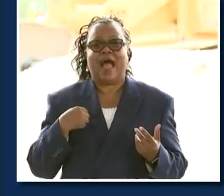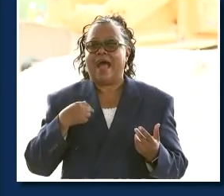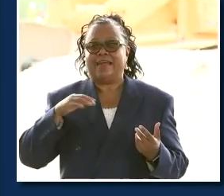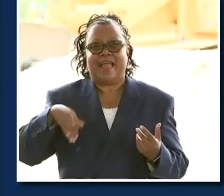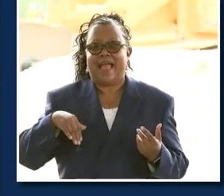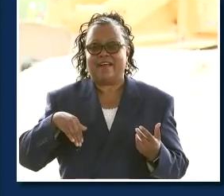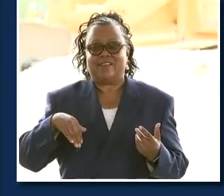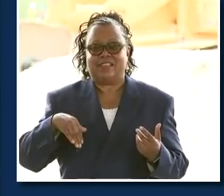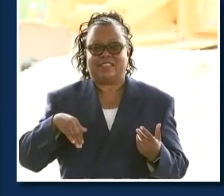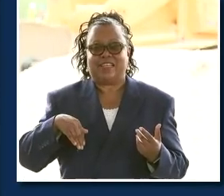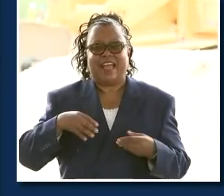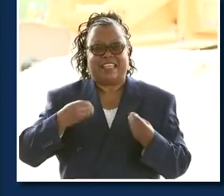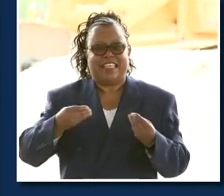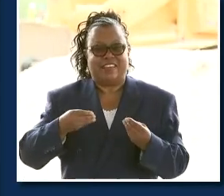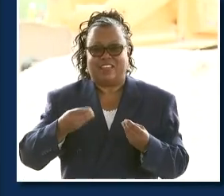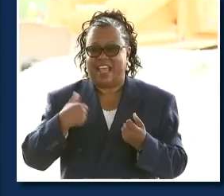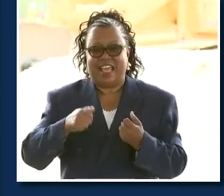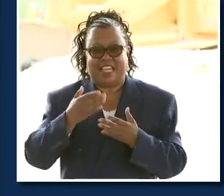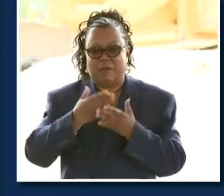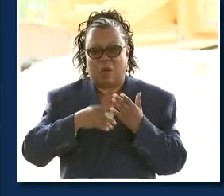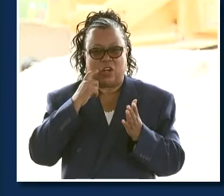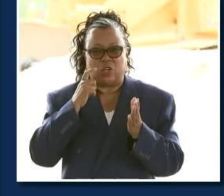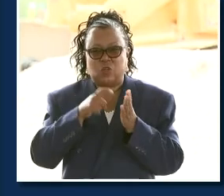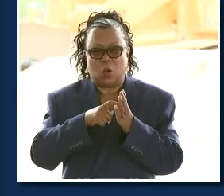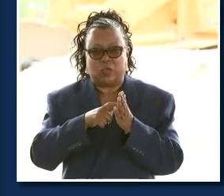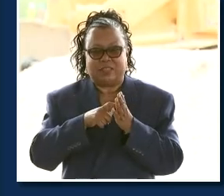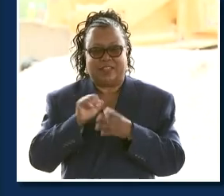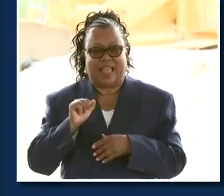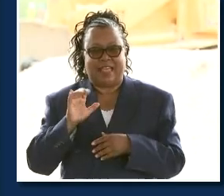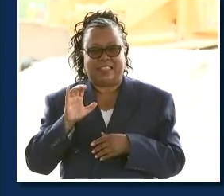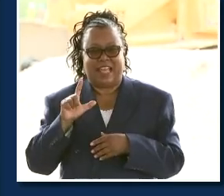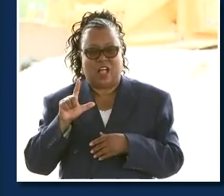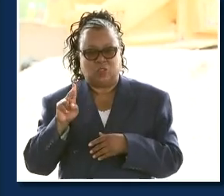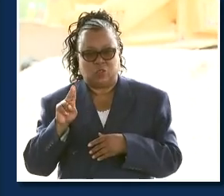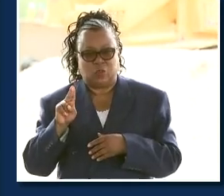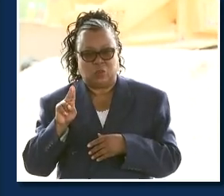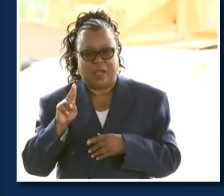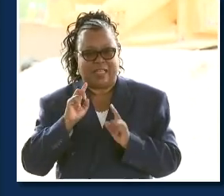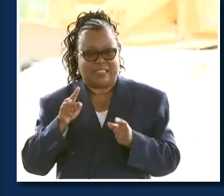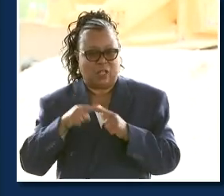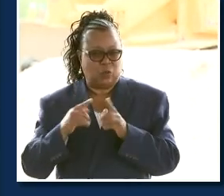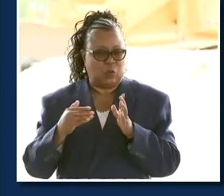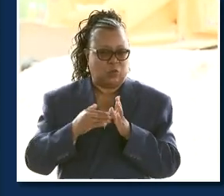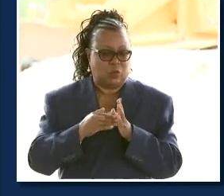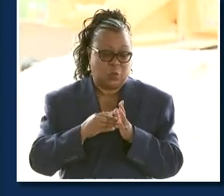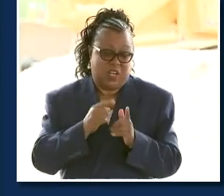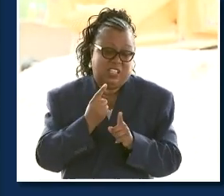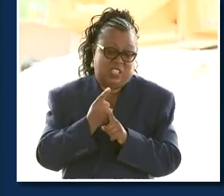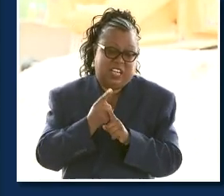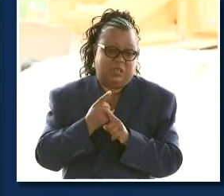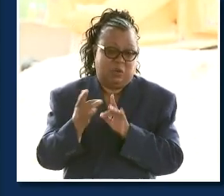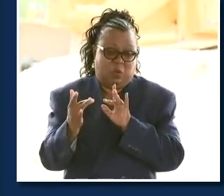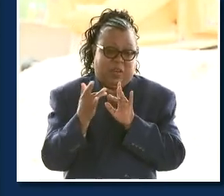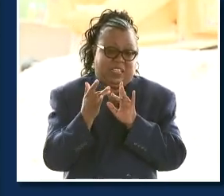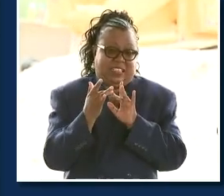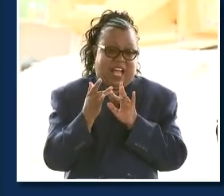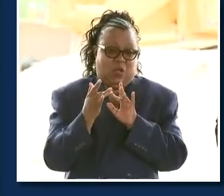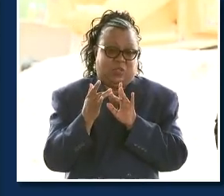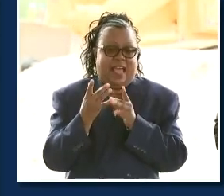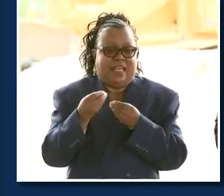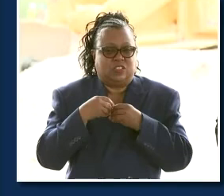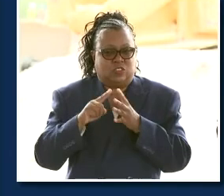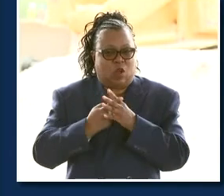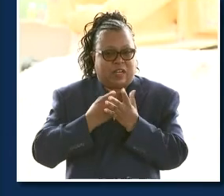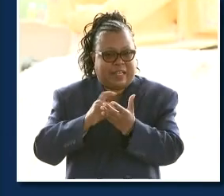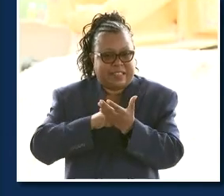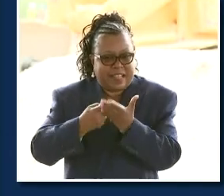haven't been given any prior notice that the ACLU is intending to sue. Typically, they would reach out and engage in conversation,